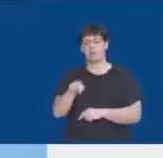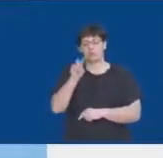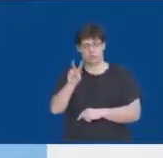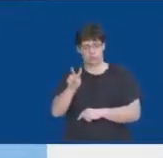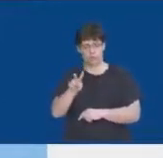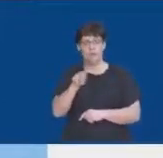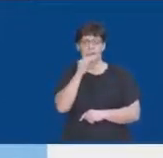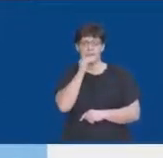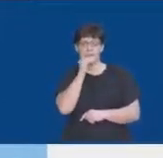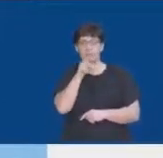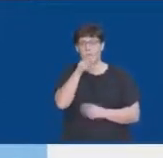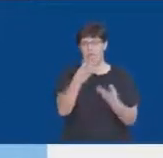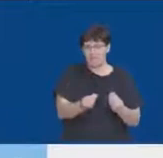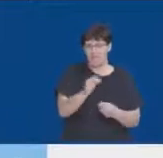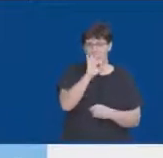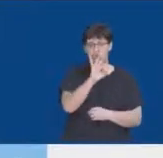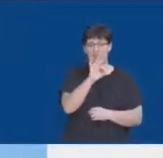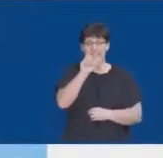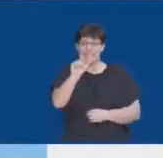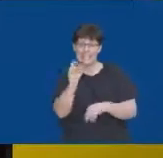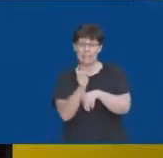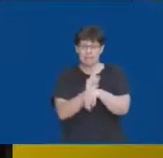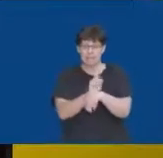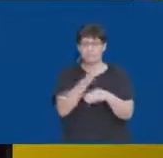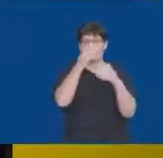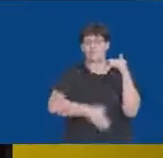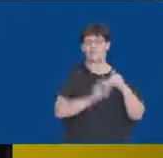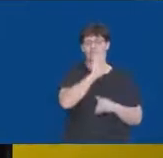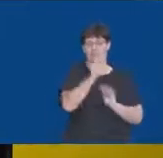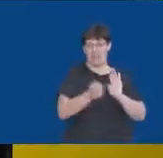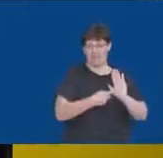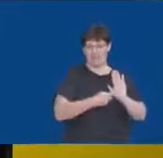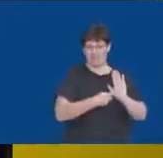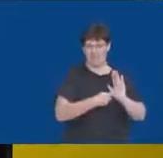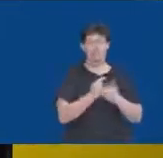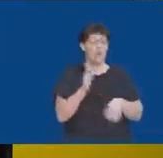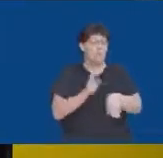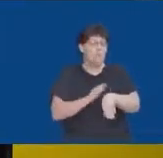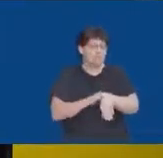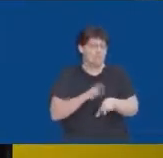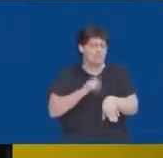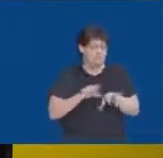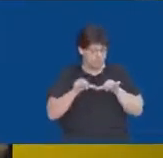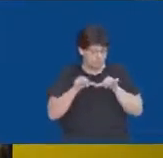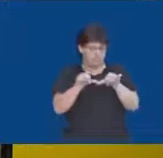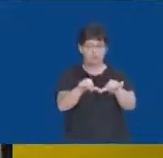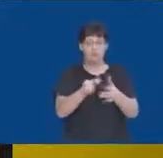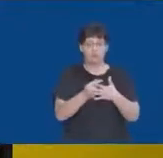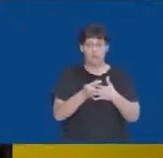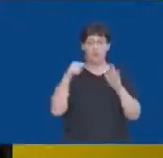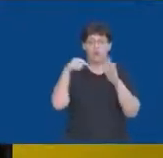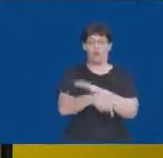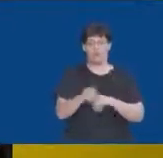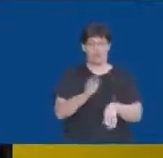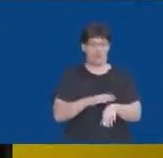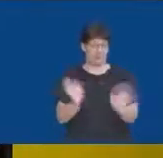have 36 minutes to complete that question in. So it's important to watch your time so that you don't run out of time and you don't leave anything